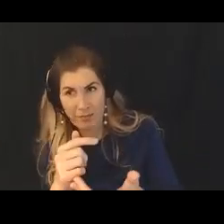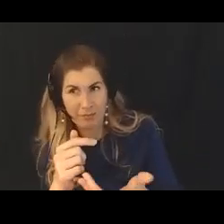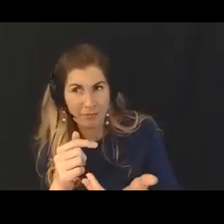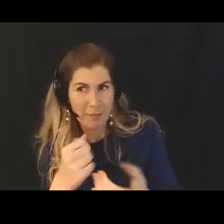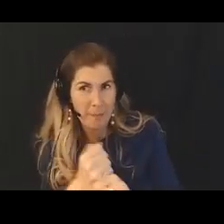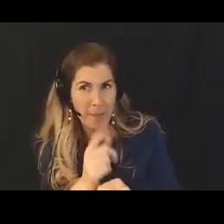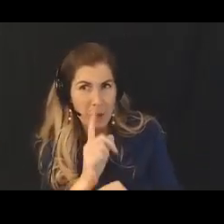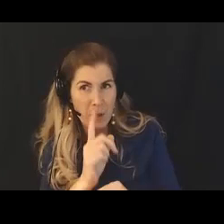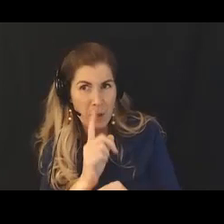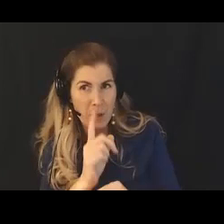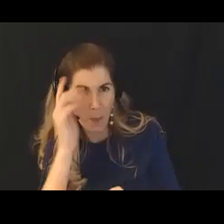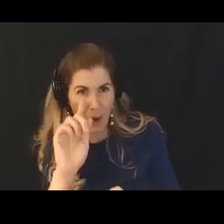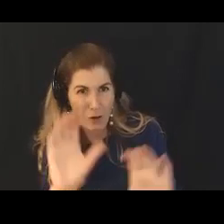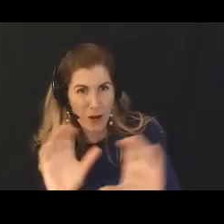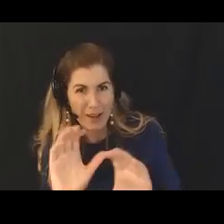Hello to all.